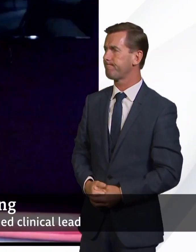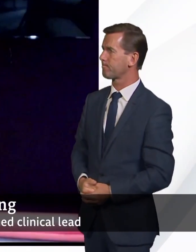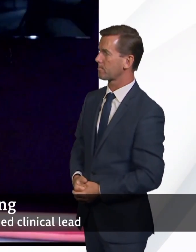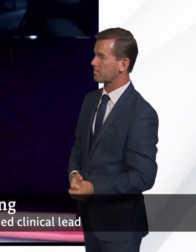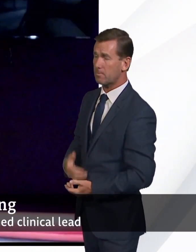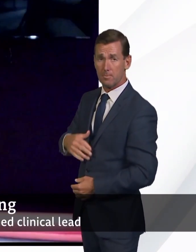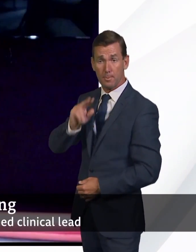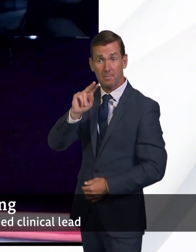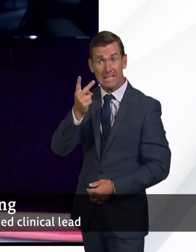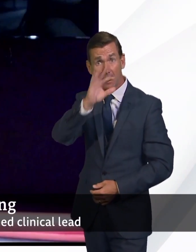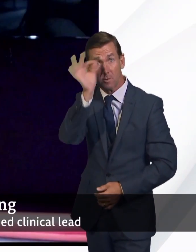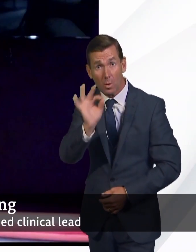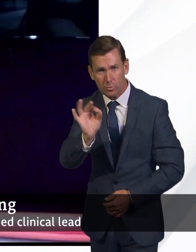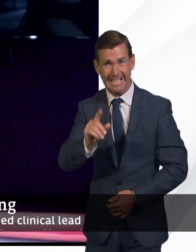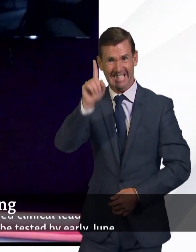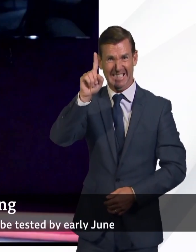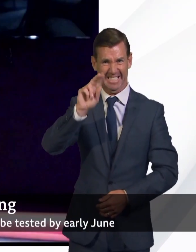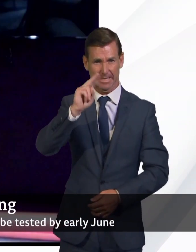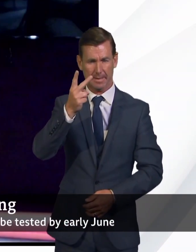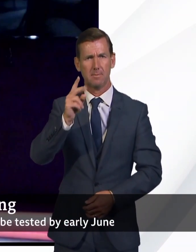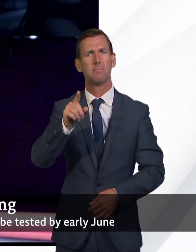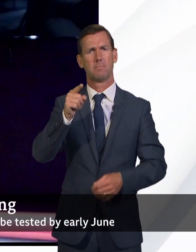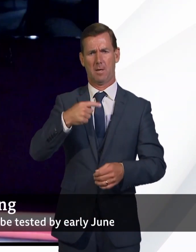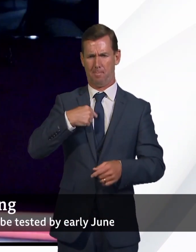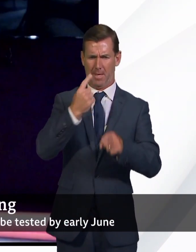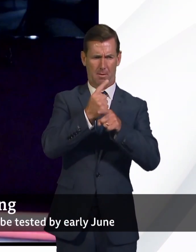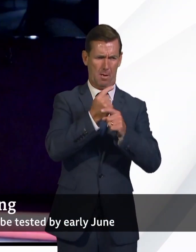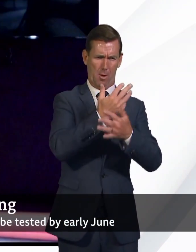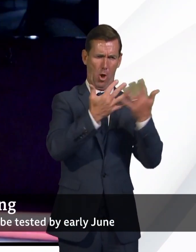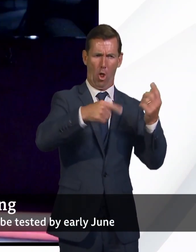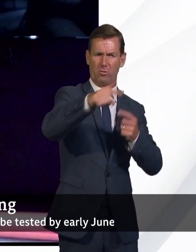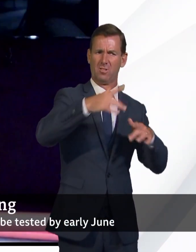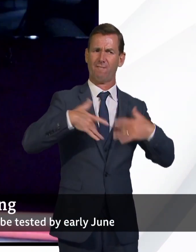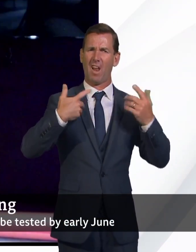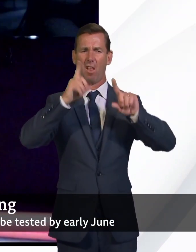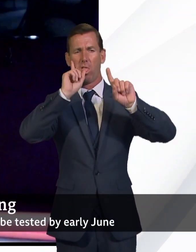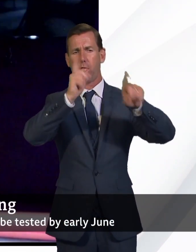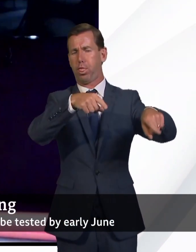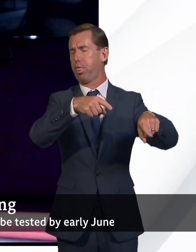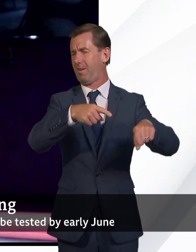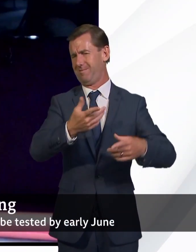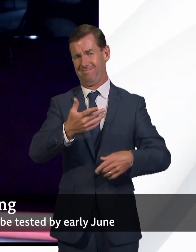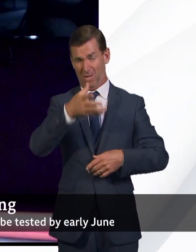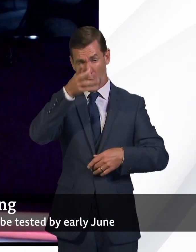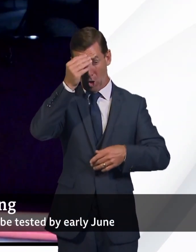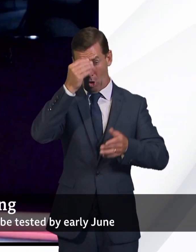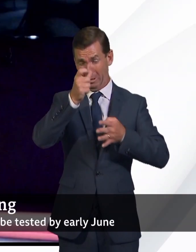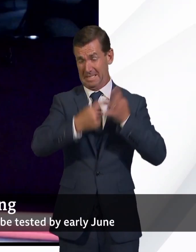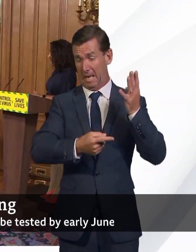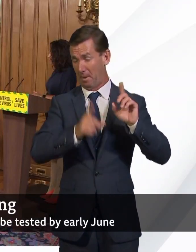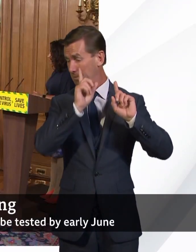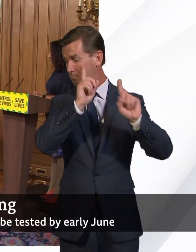people that I've spoken to say that they feel like they've been forgotten. And I wondered, do you think that you're putting the people with learning disabilities at the back of the